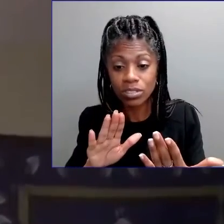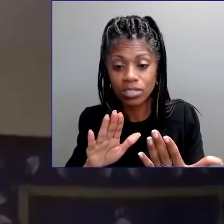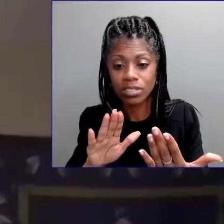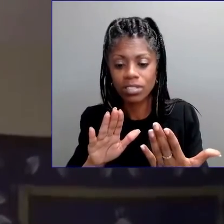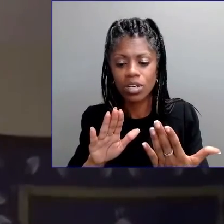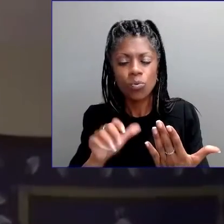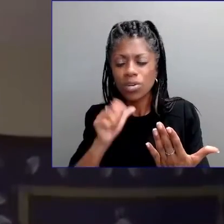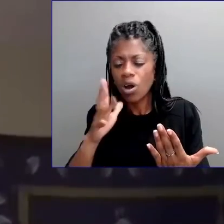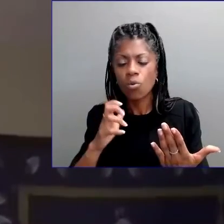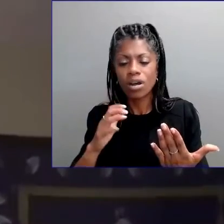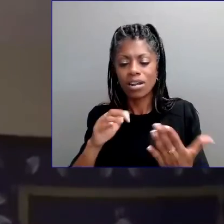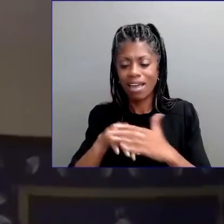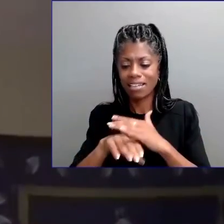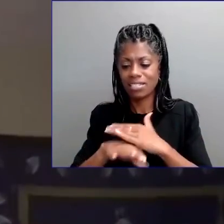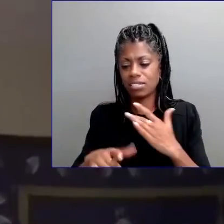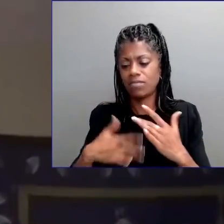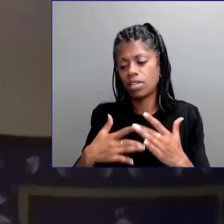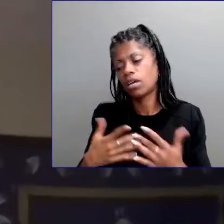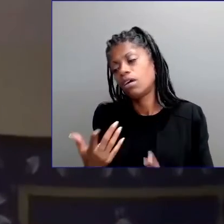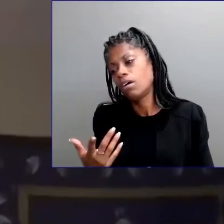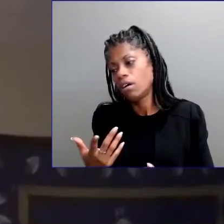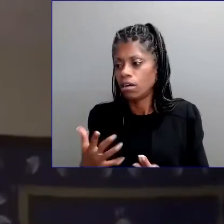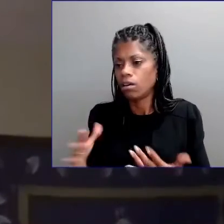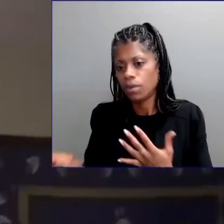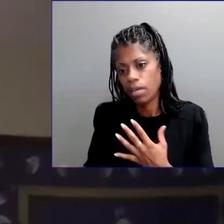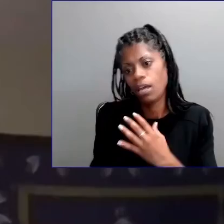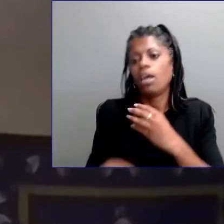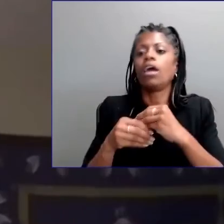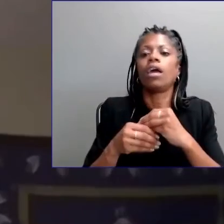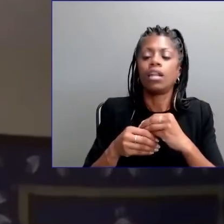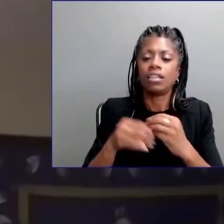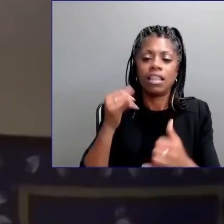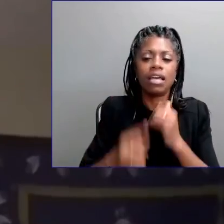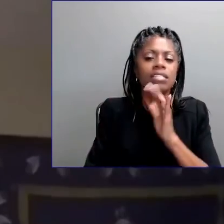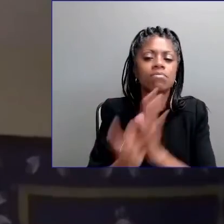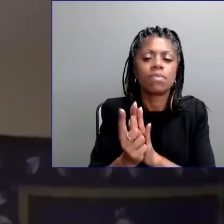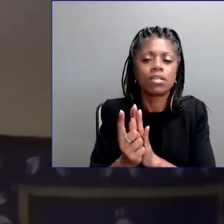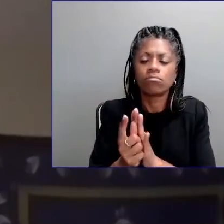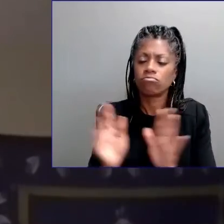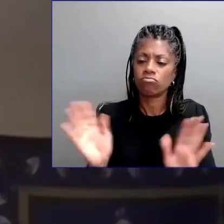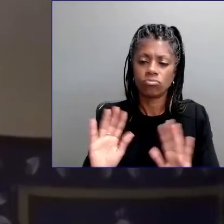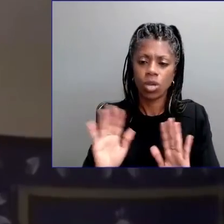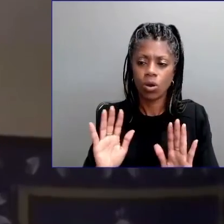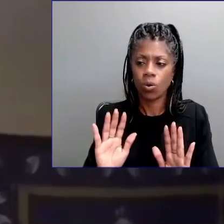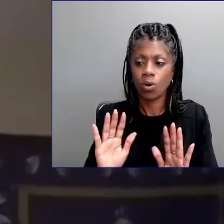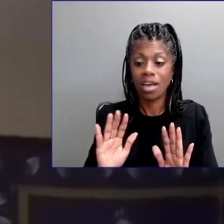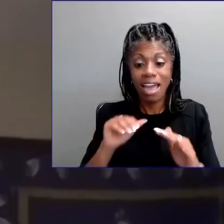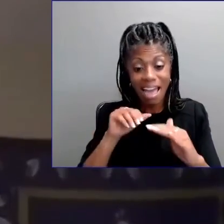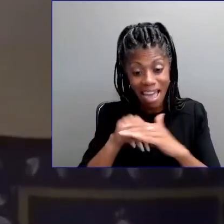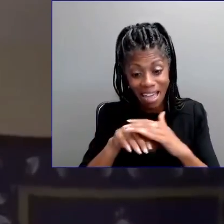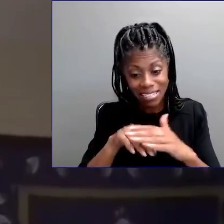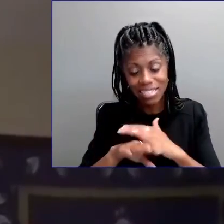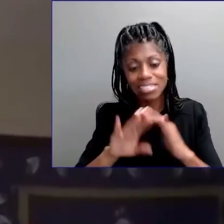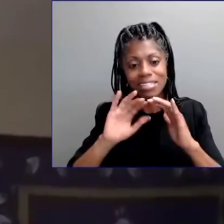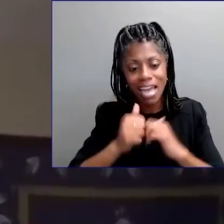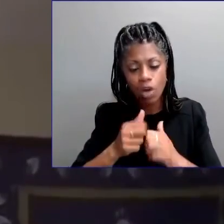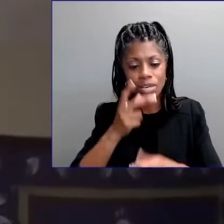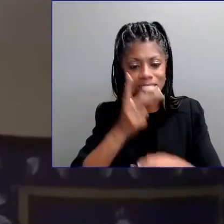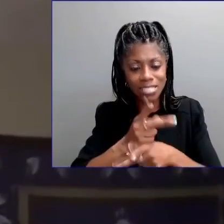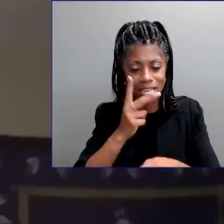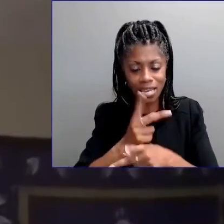or a burden because it'll just be what we do. It's how we take care of our people. This is your